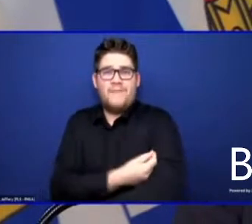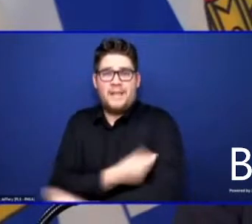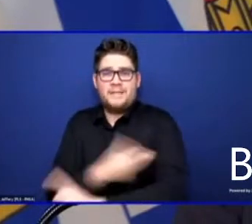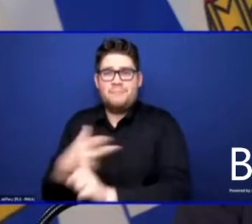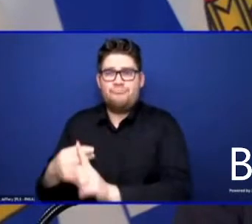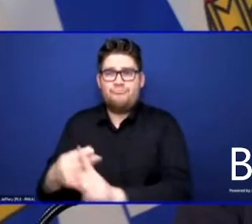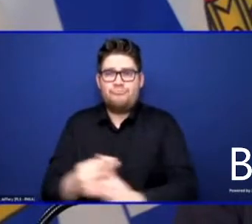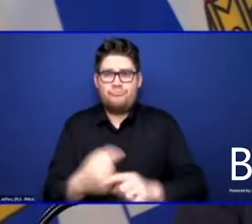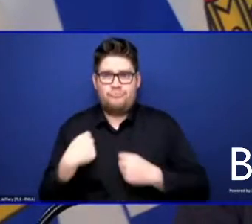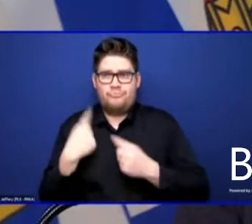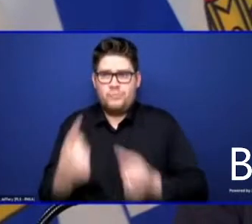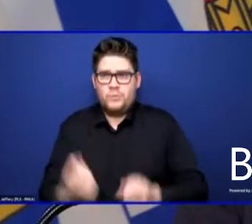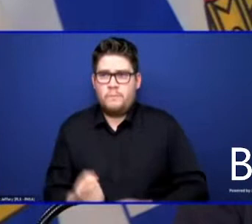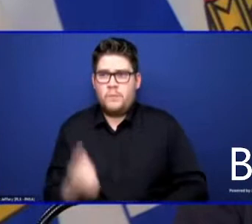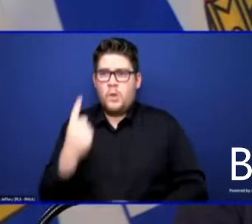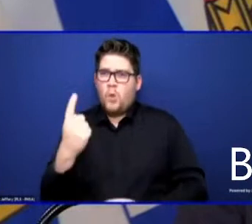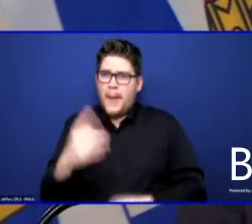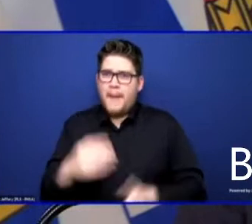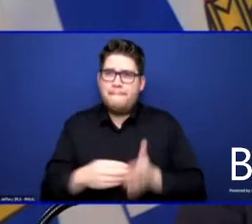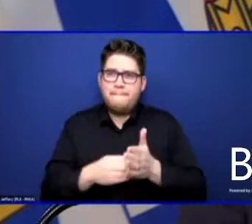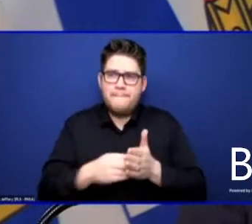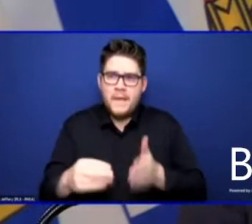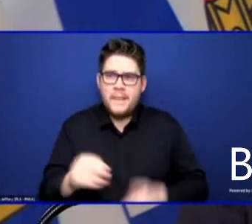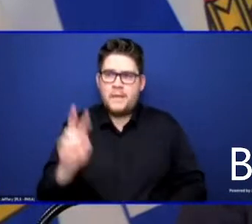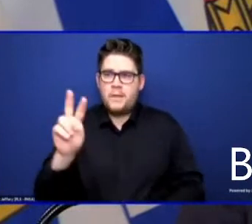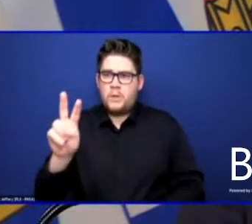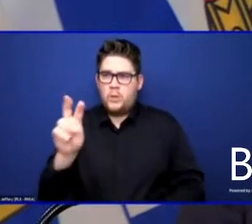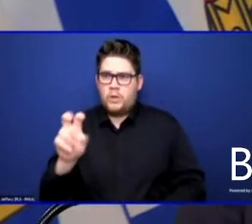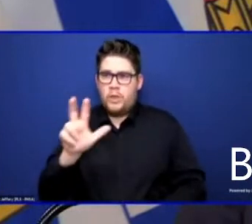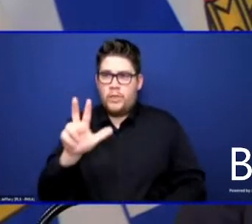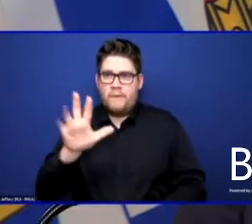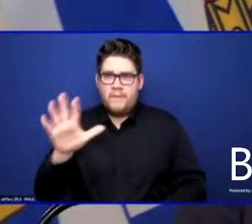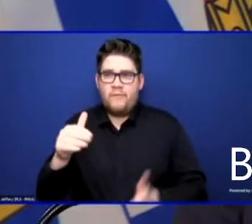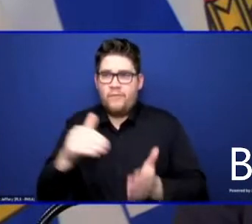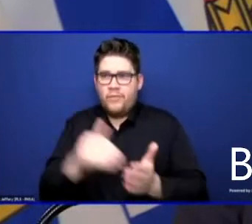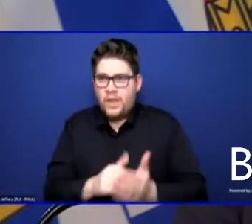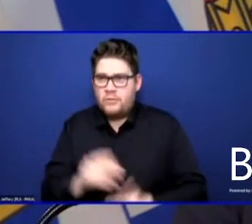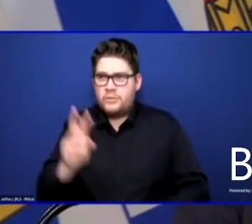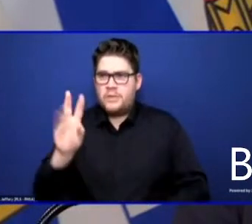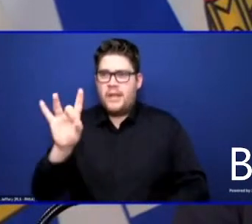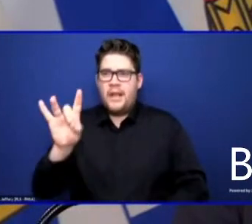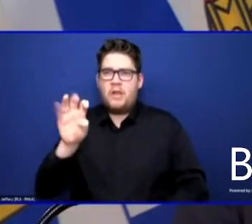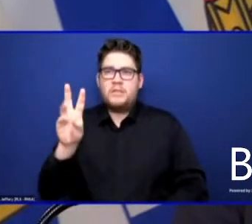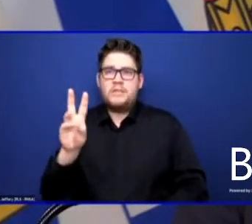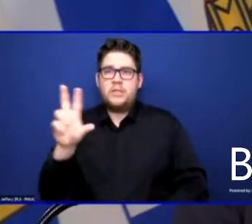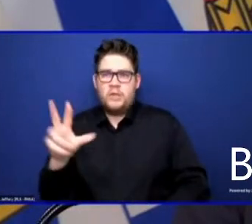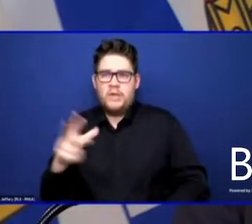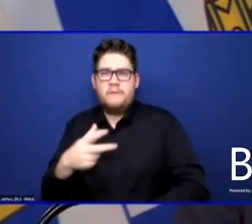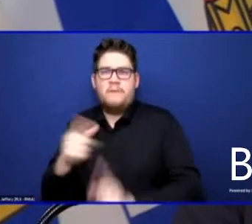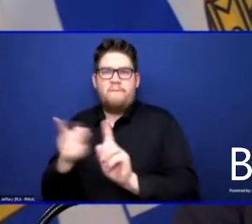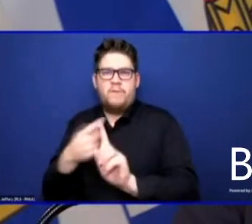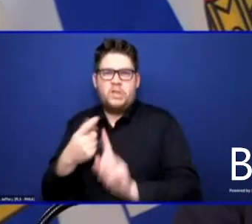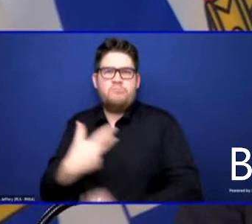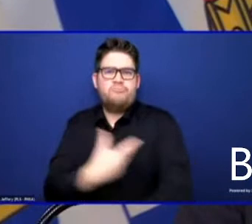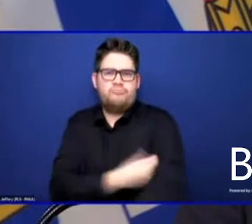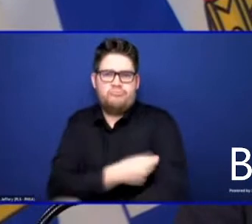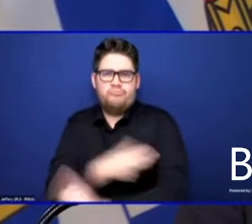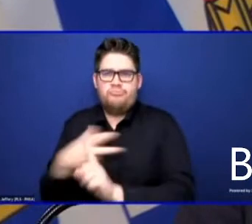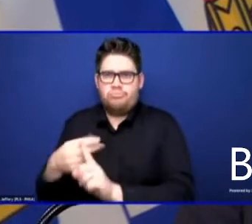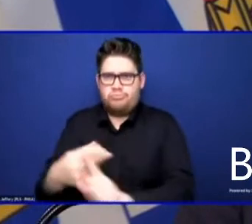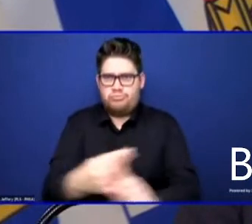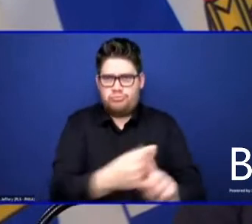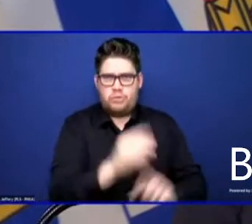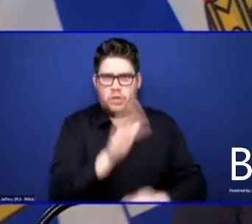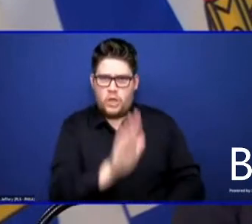1,235,863 doses of all 3 of our COVID-19 vaccines in British Columbia. And today, anyone over age